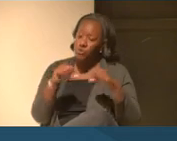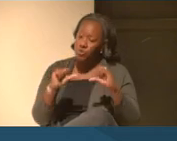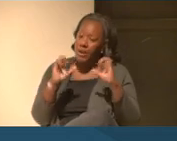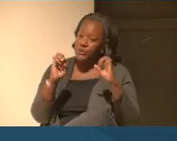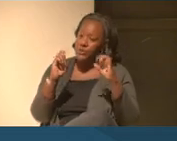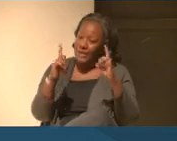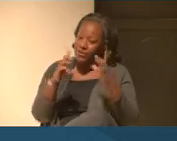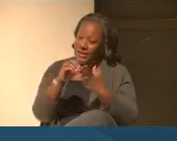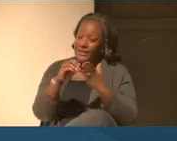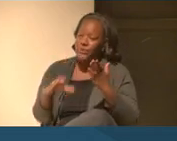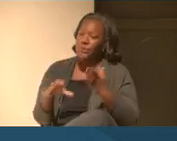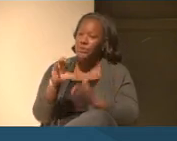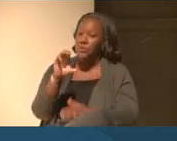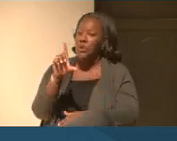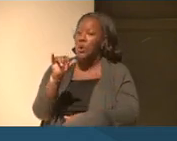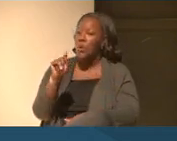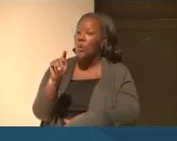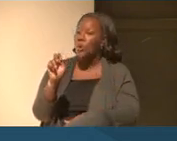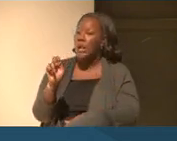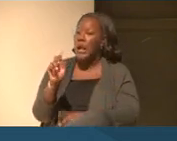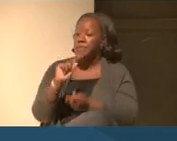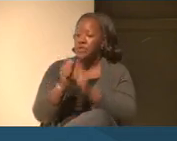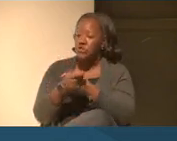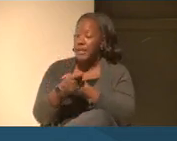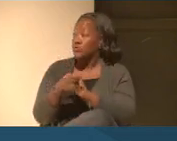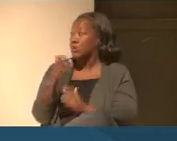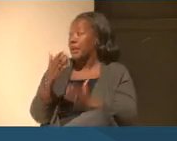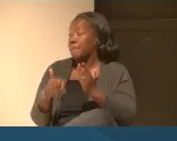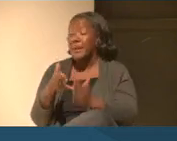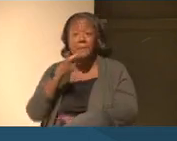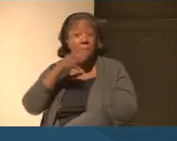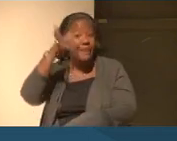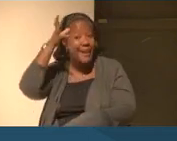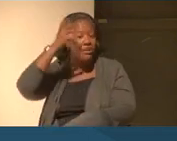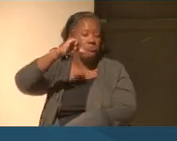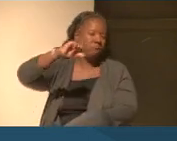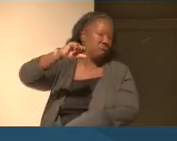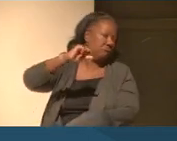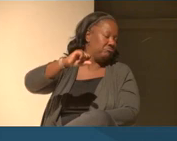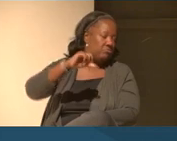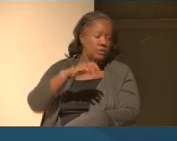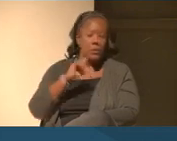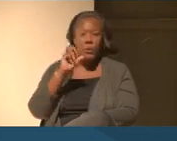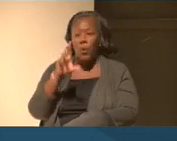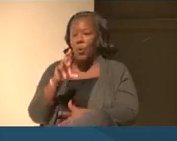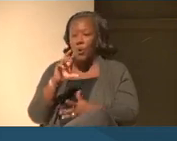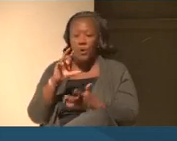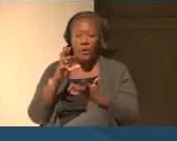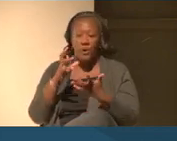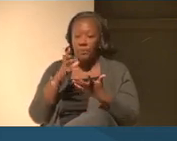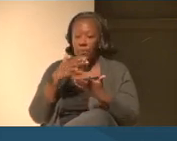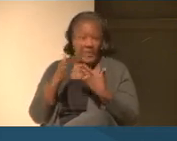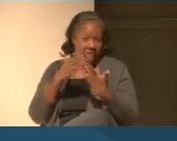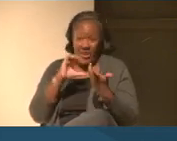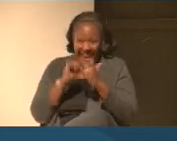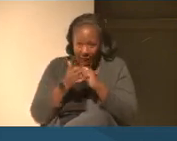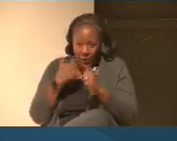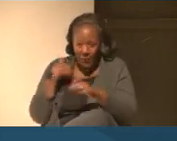climate change, perhaps parental resistance, and any advice on how to overcome those types of